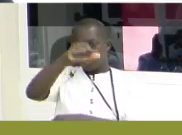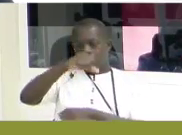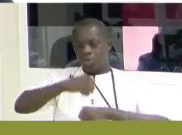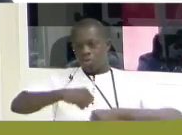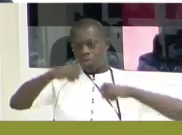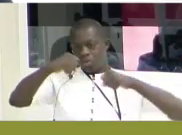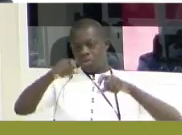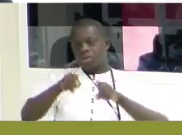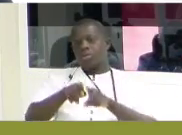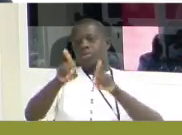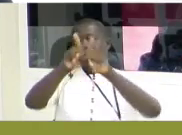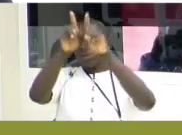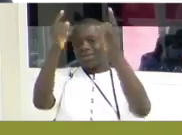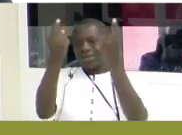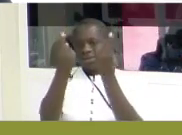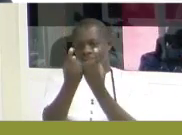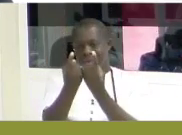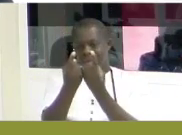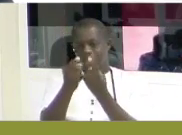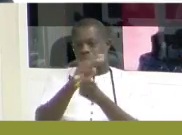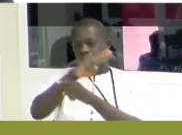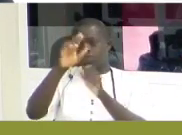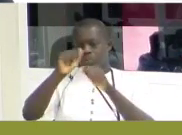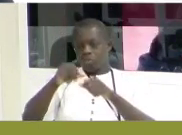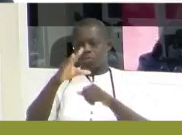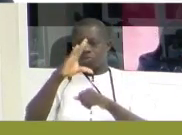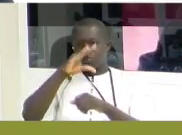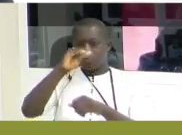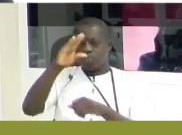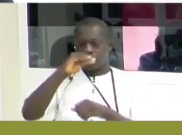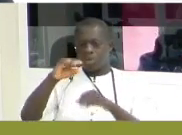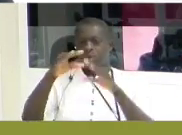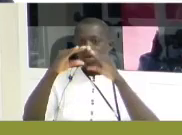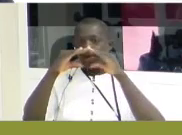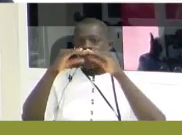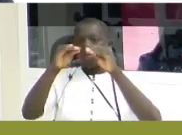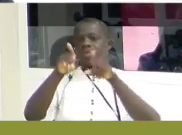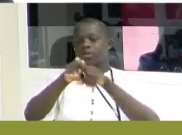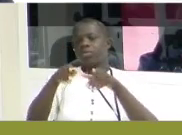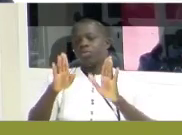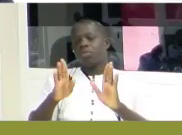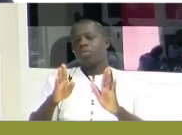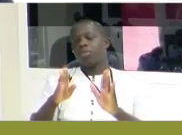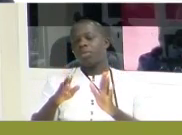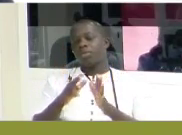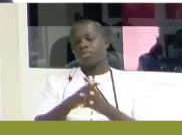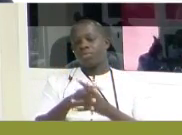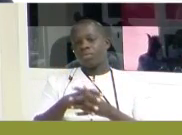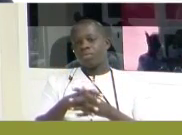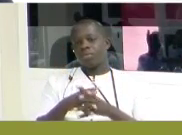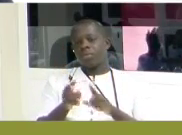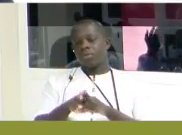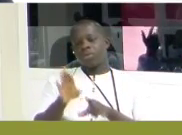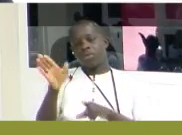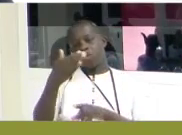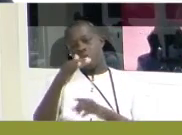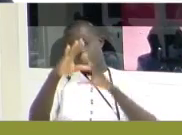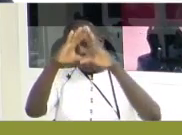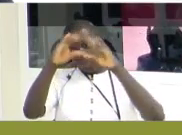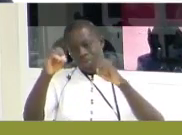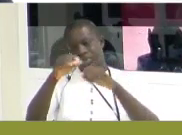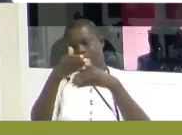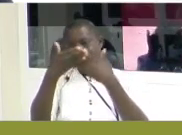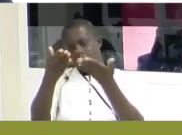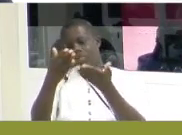general orders, you don't just talk to the press like that. I called Dr. Njai, went to his office, and he gave me the permission to write to Pandey